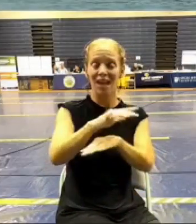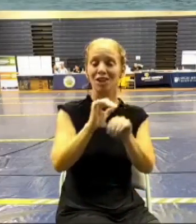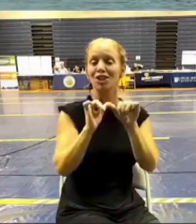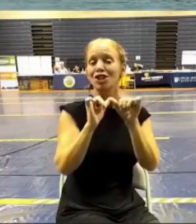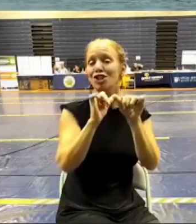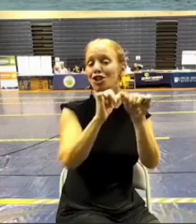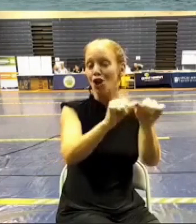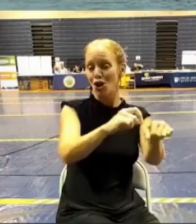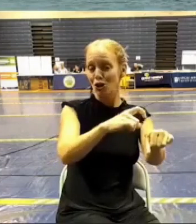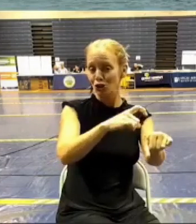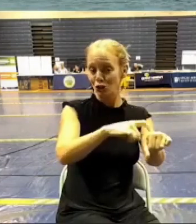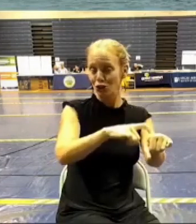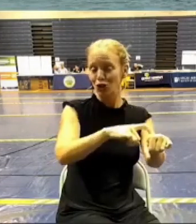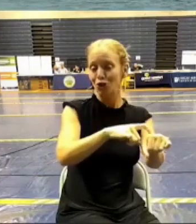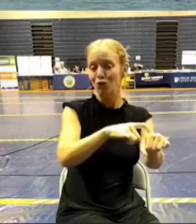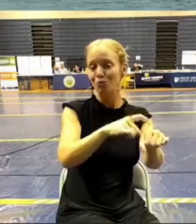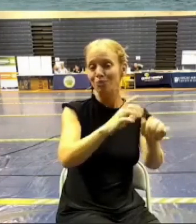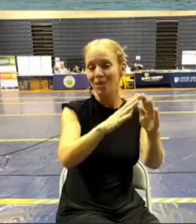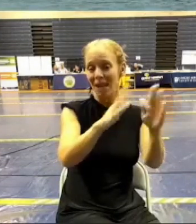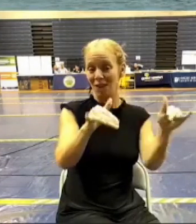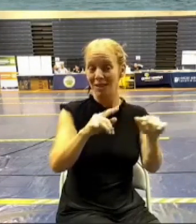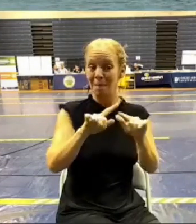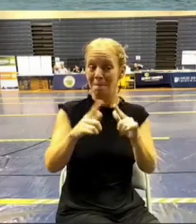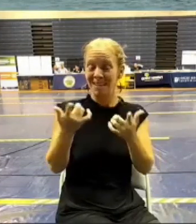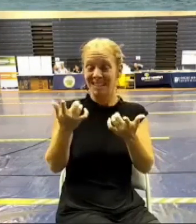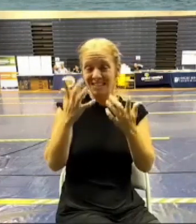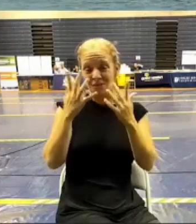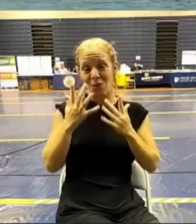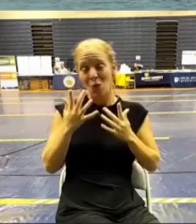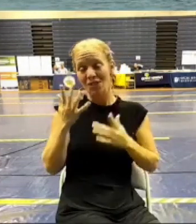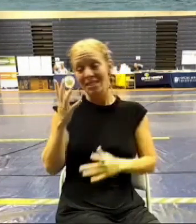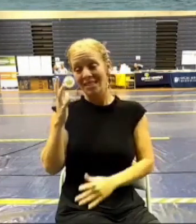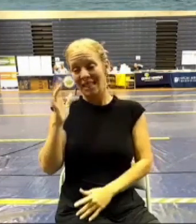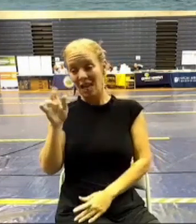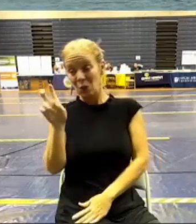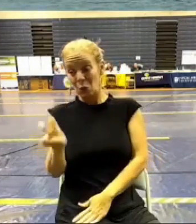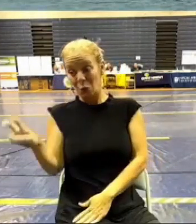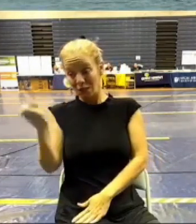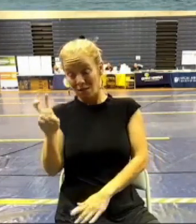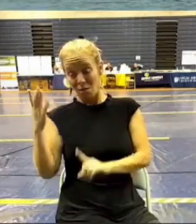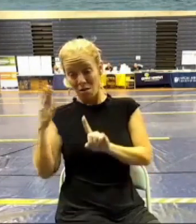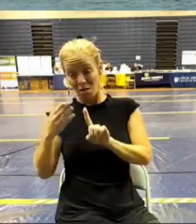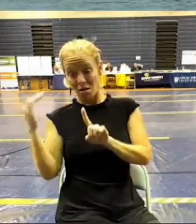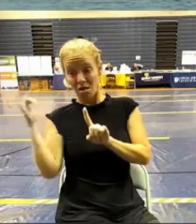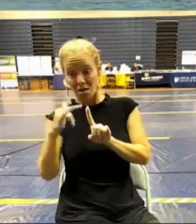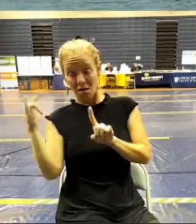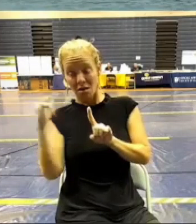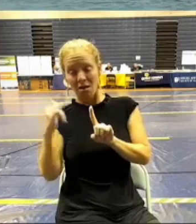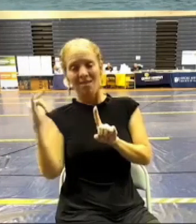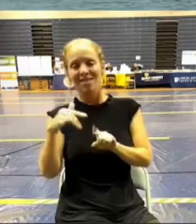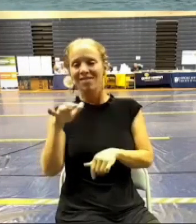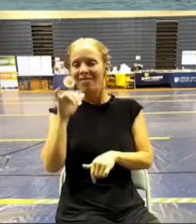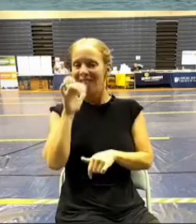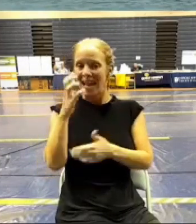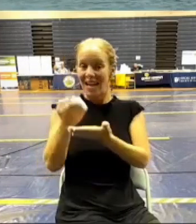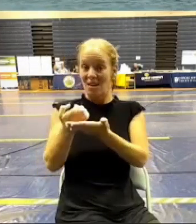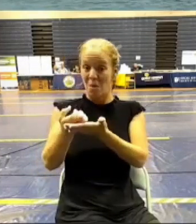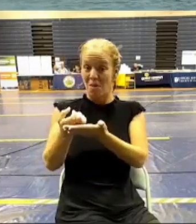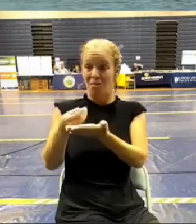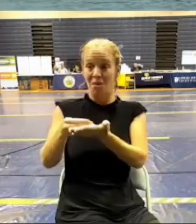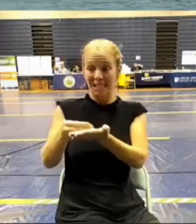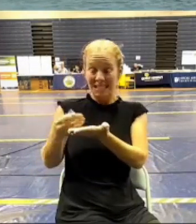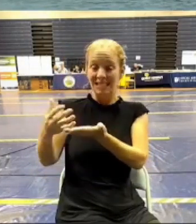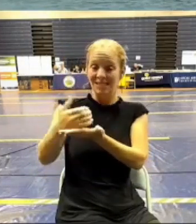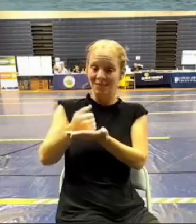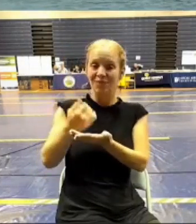like it or not, tourism is our economic driver on West Maui. That could change, but it won't happen overnight. Unless you work for the state or